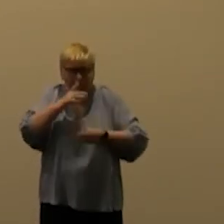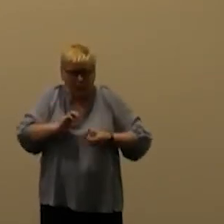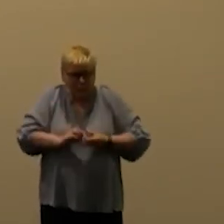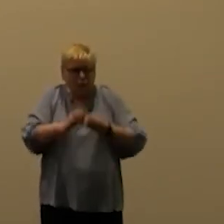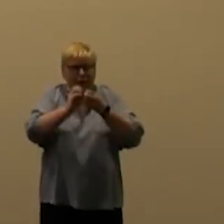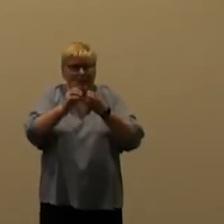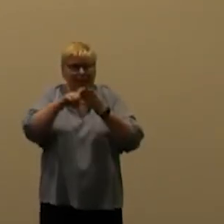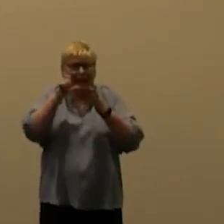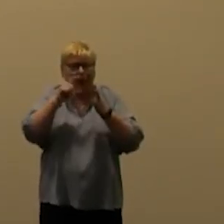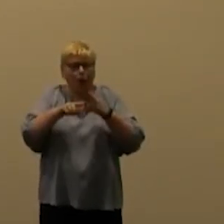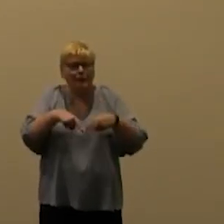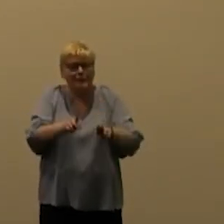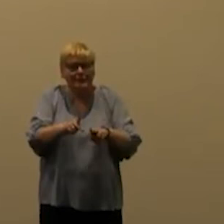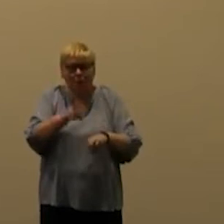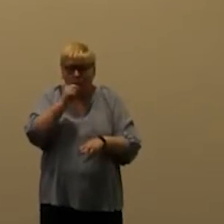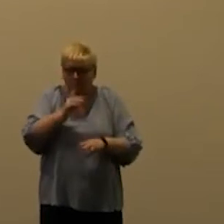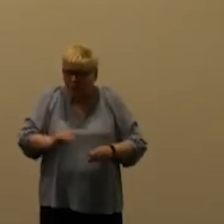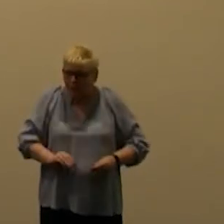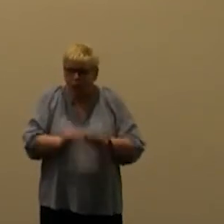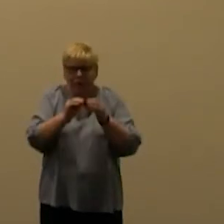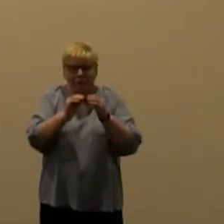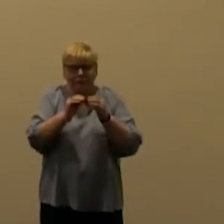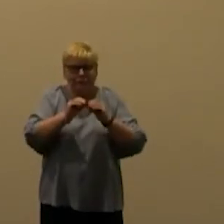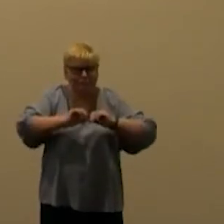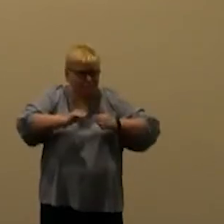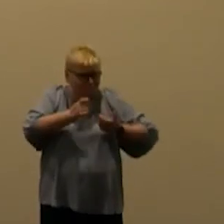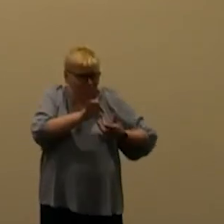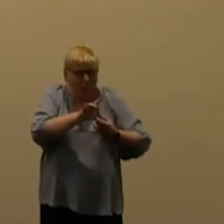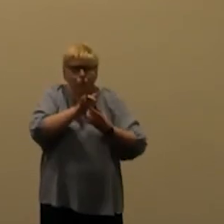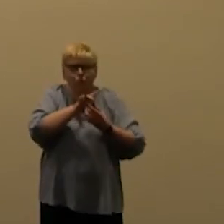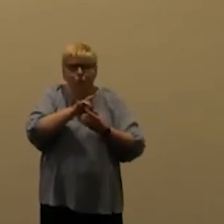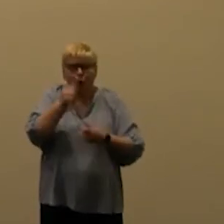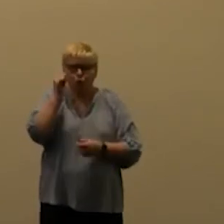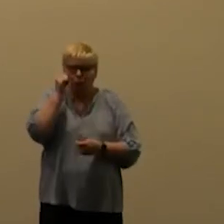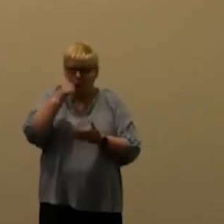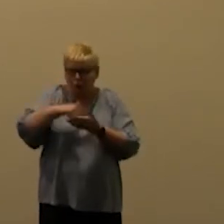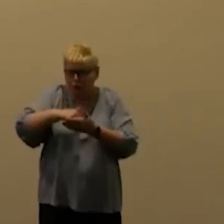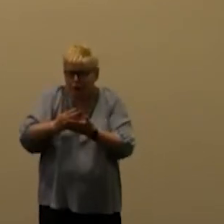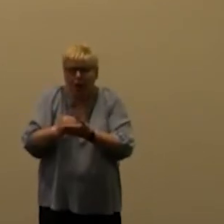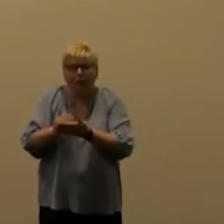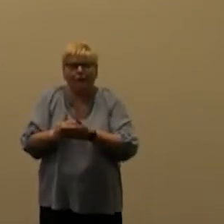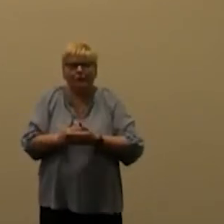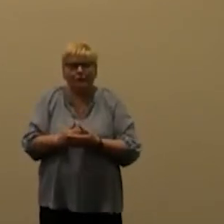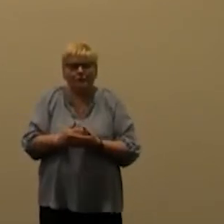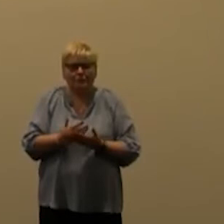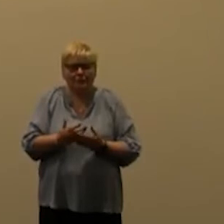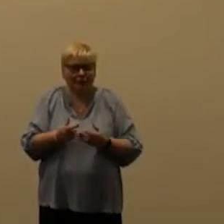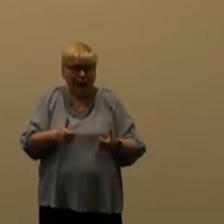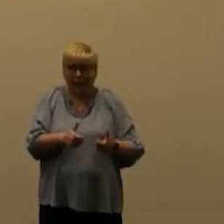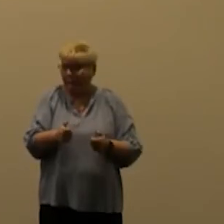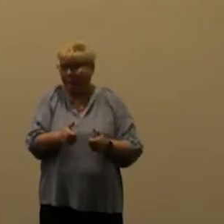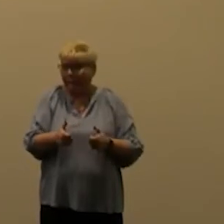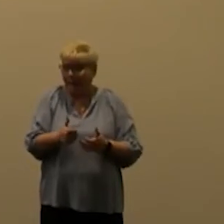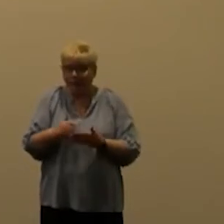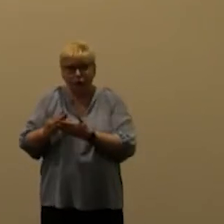ecosystem. We can create that symbiotic relationship of knowledge sharing and, gaming sharing